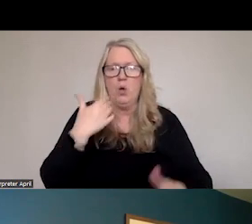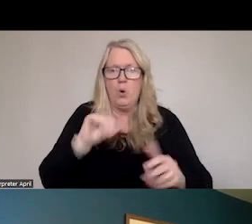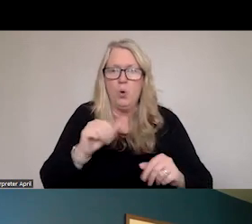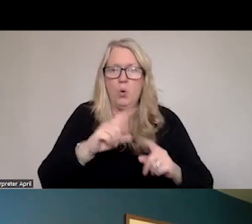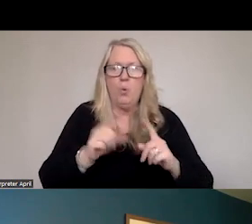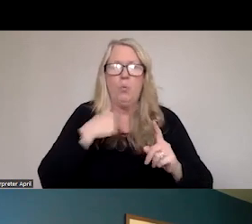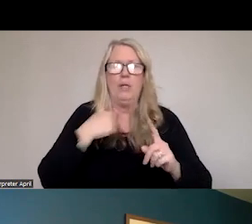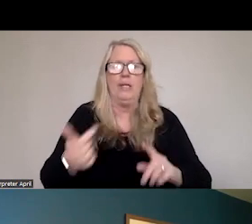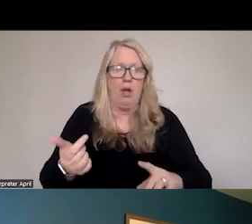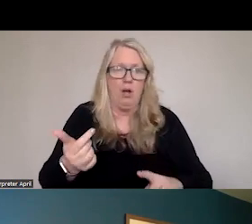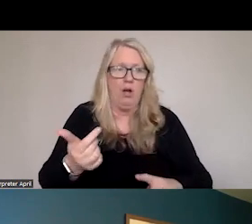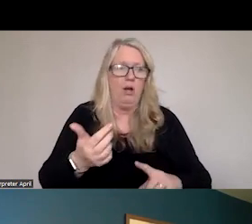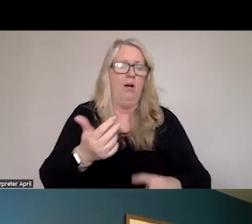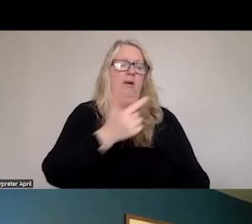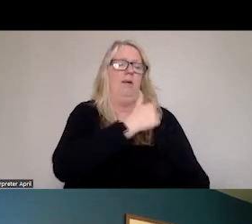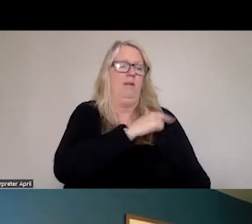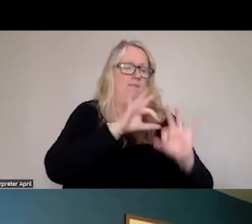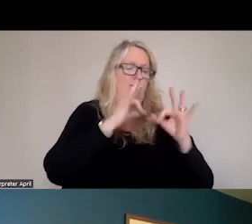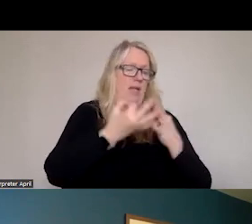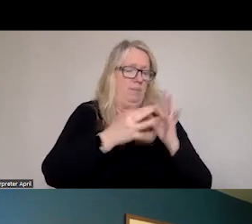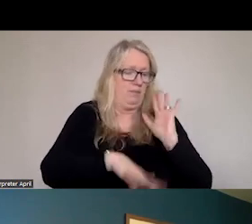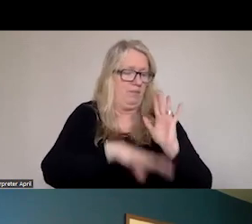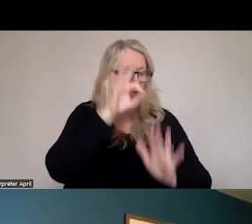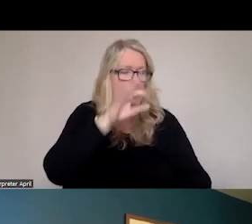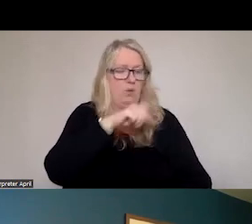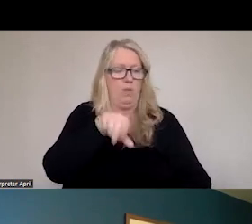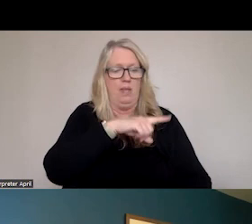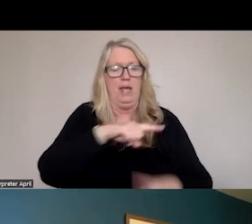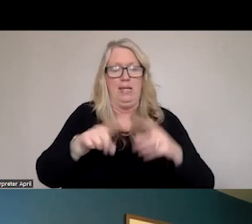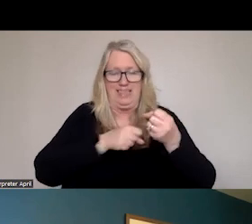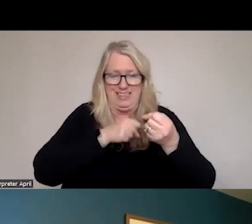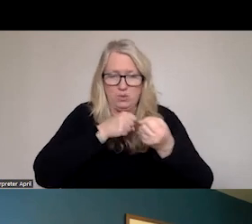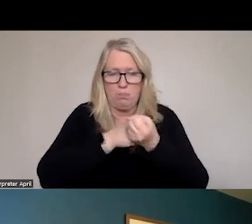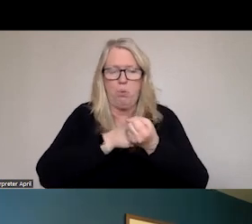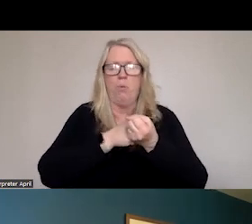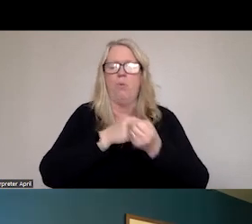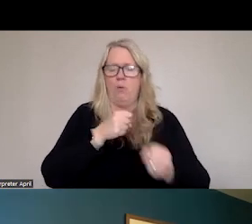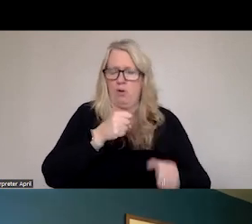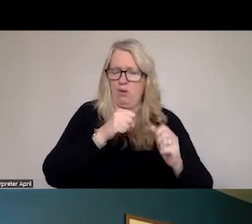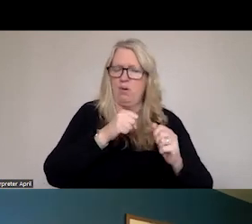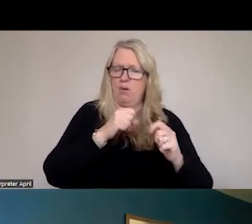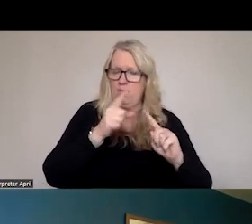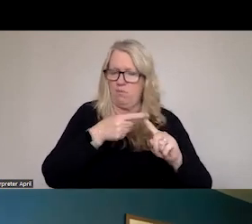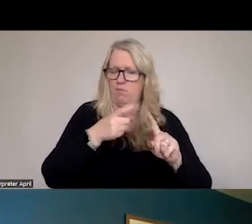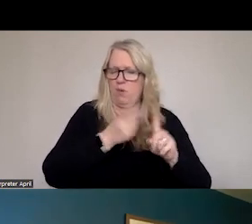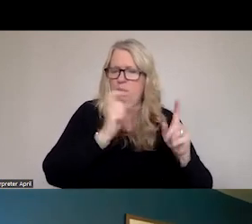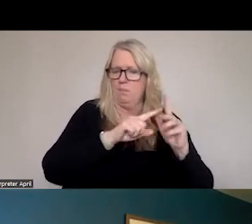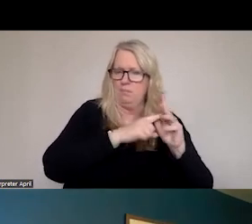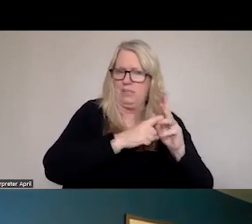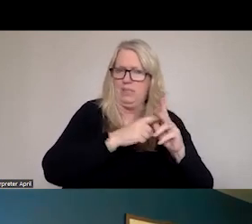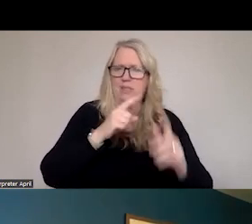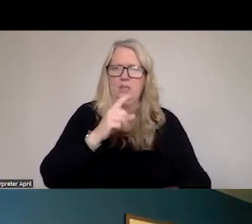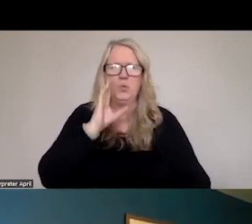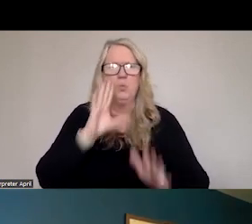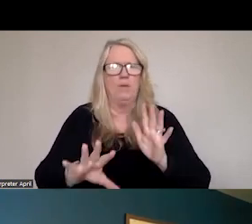finding families in best case scenarios that we can support early on. And you'll find all of that outlined